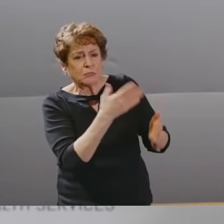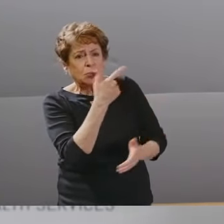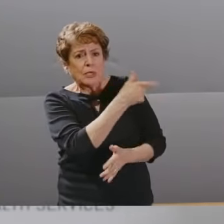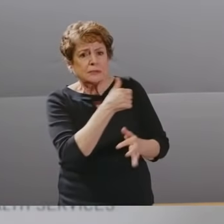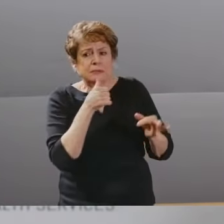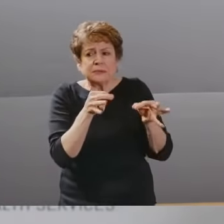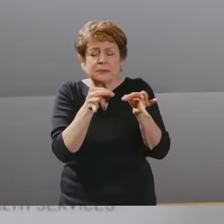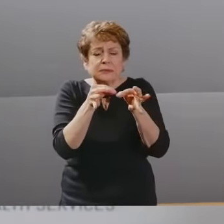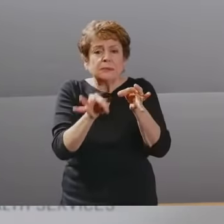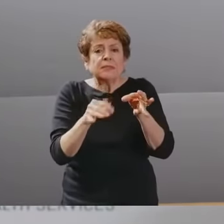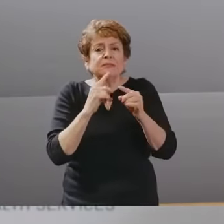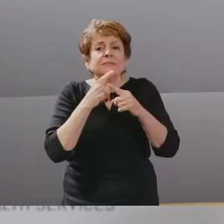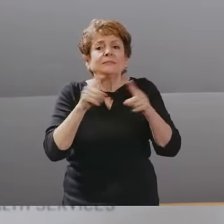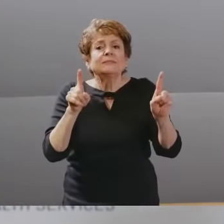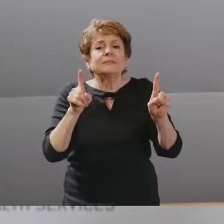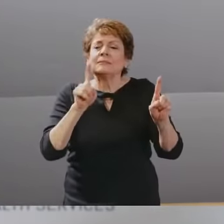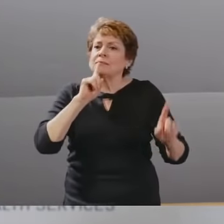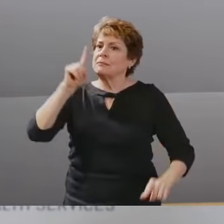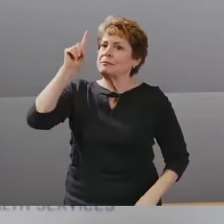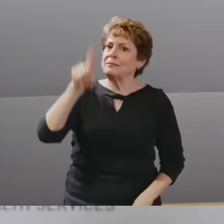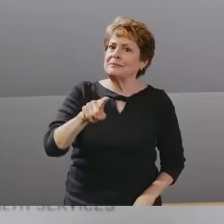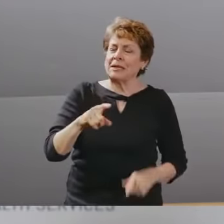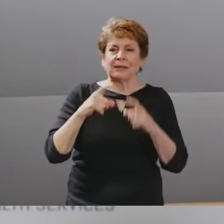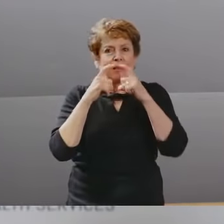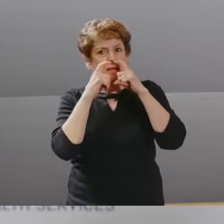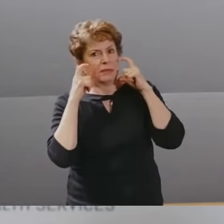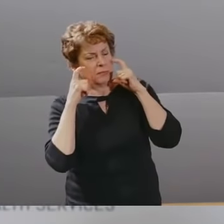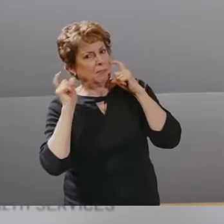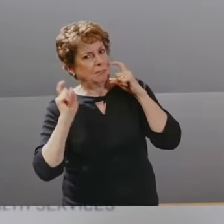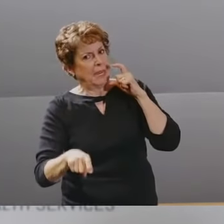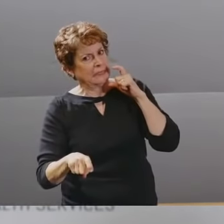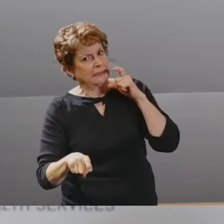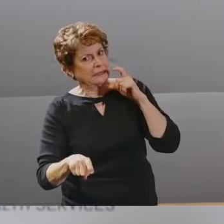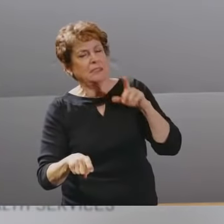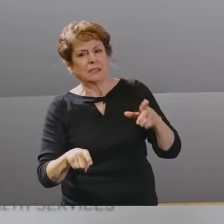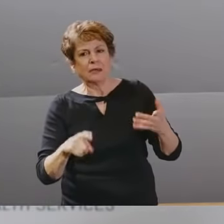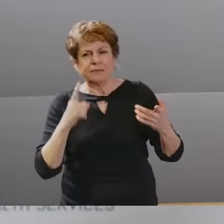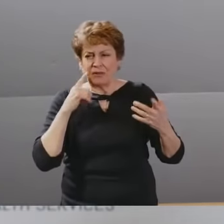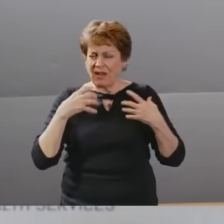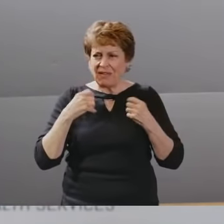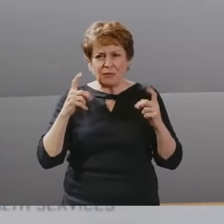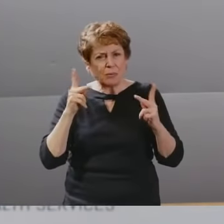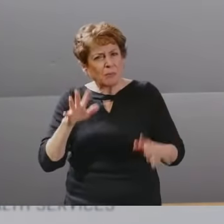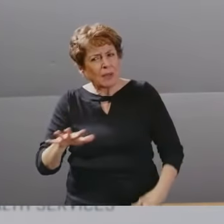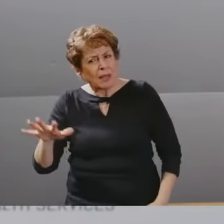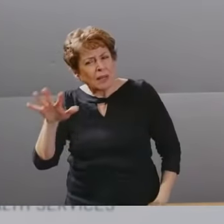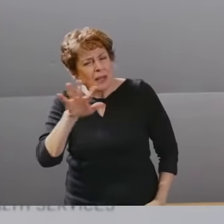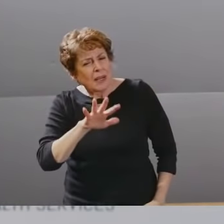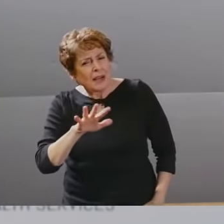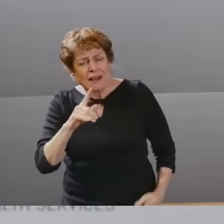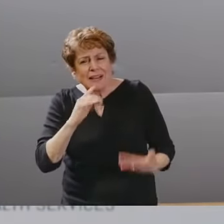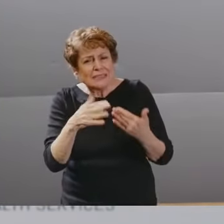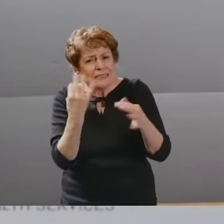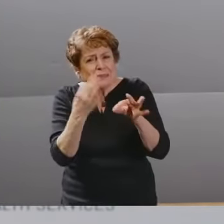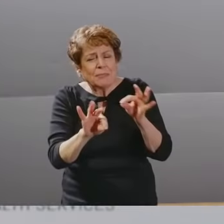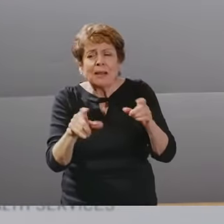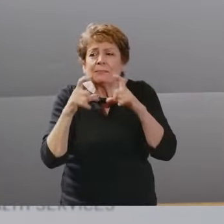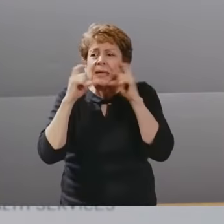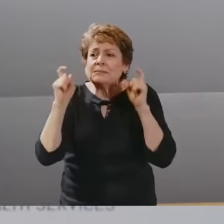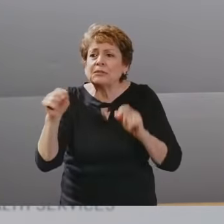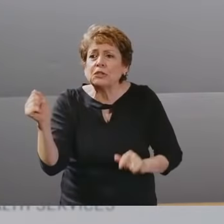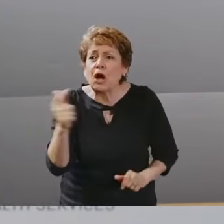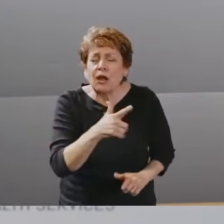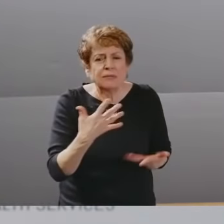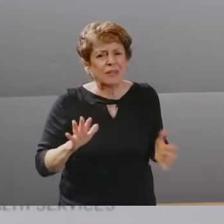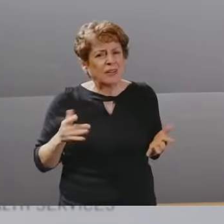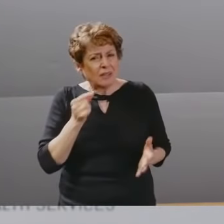say is so easy to do and so effective. I think the steps that we've put in place,